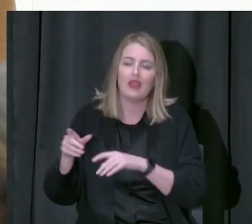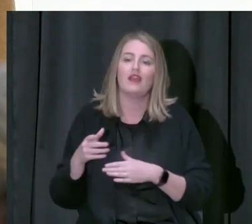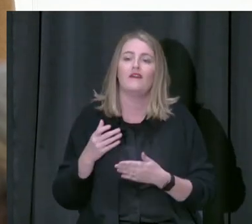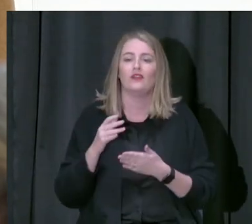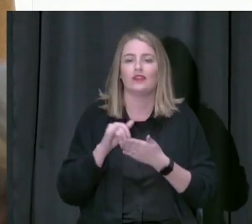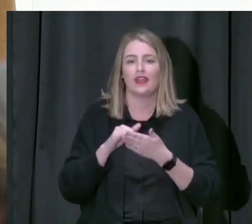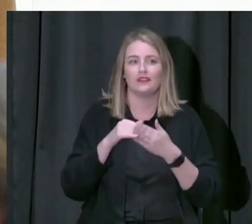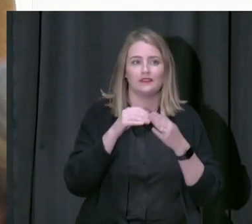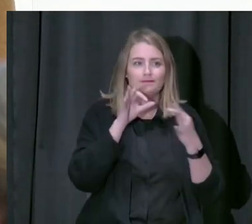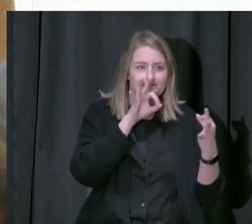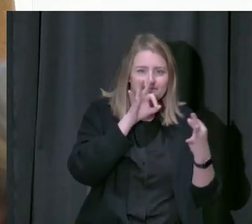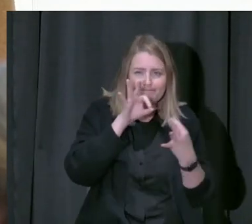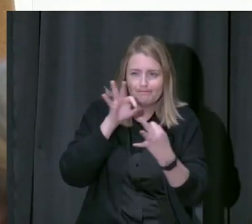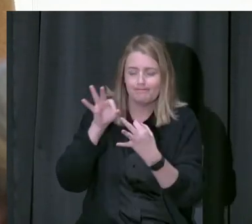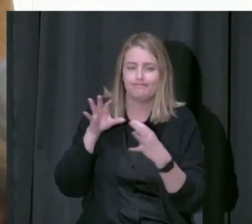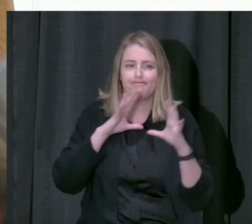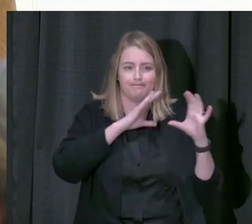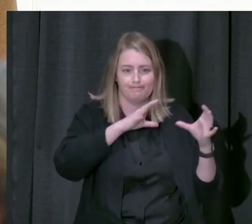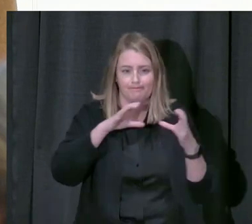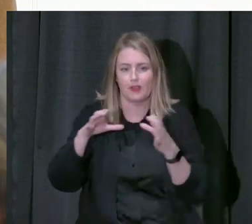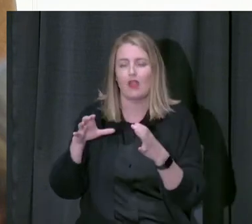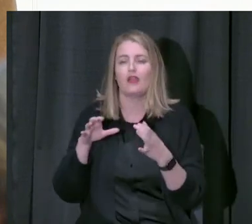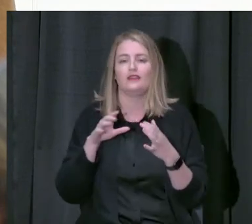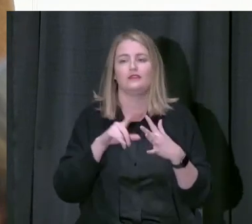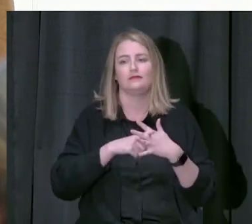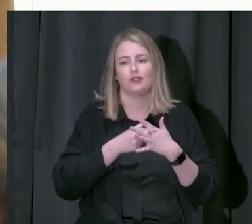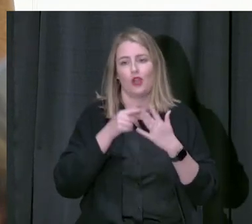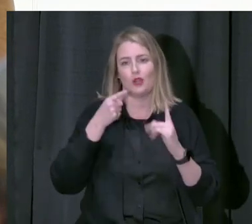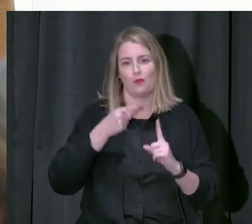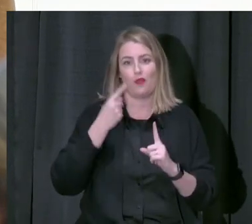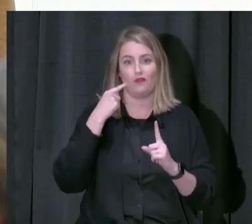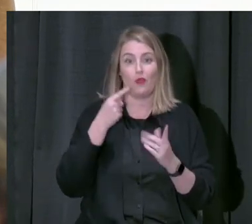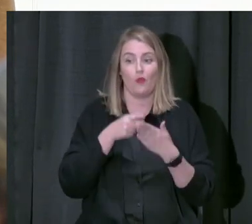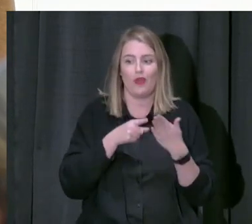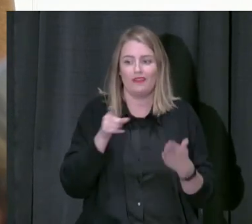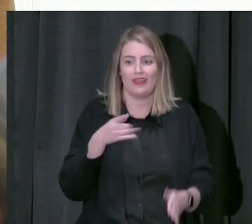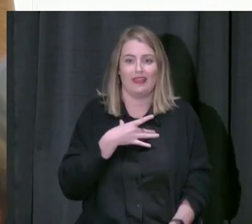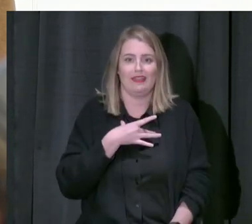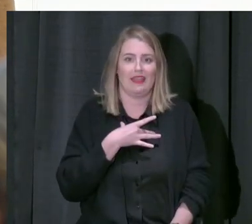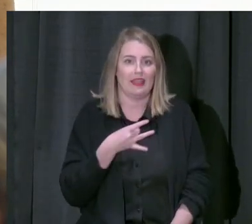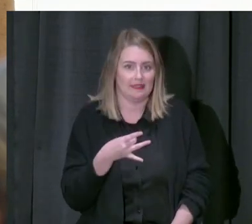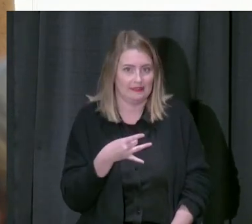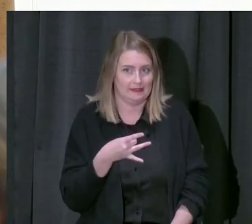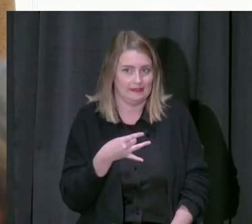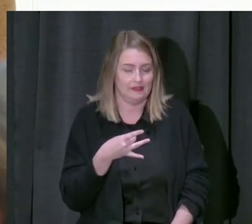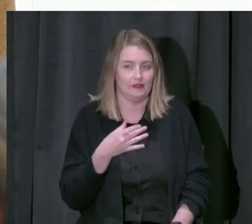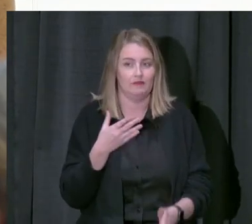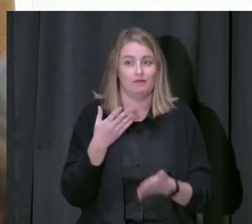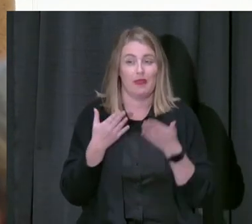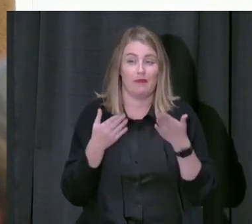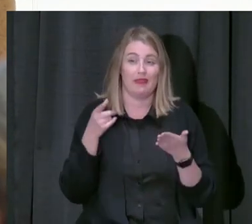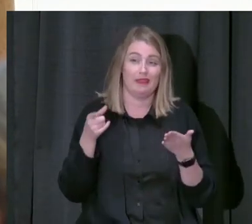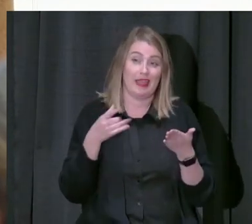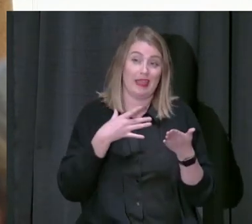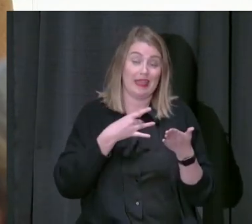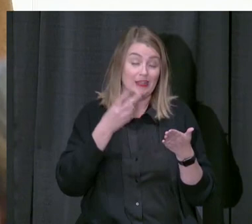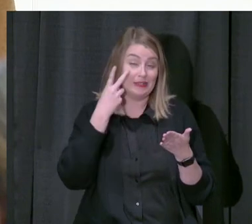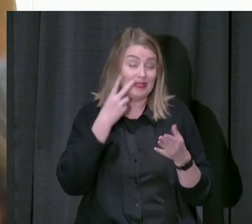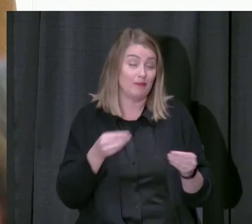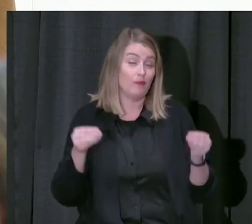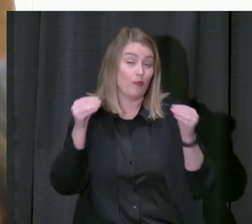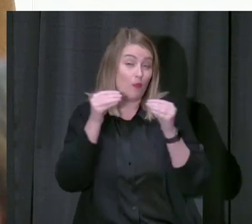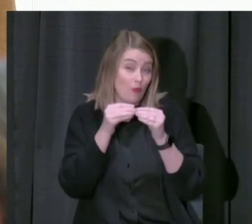collectively give us a great starting point in terms of what customers like on Prime Video, what they might like to see more